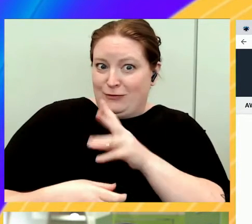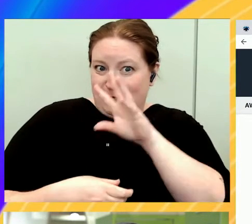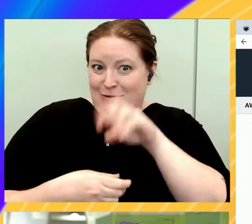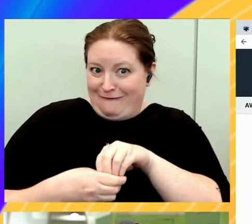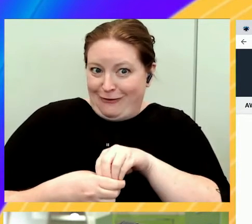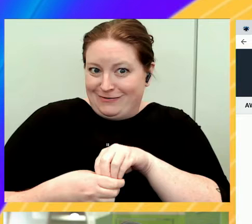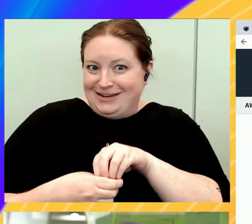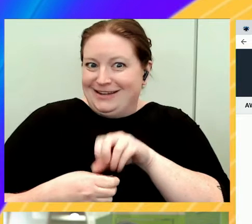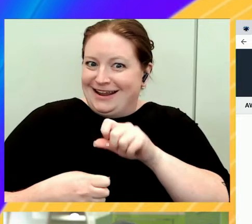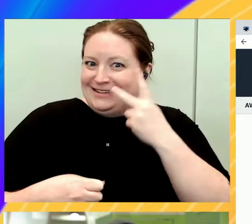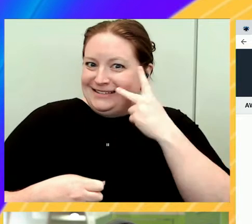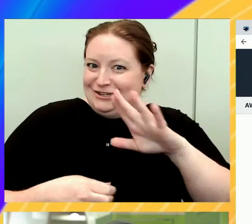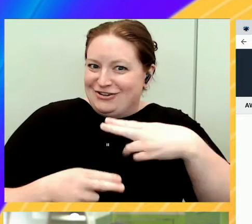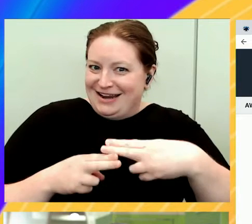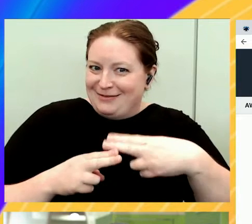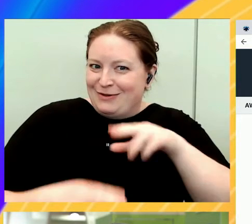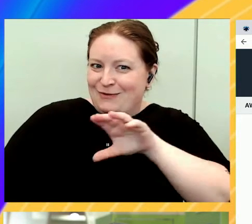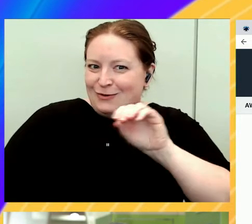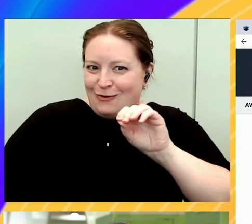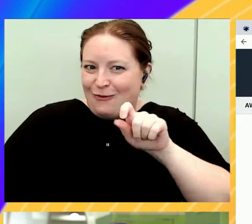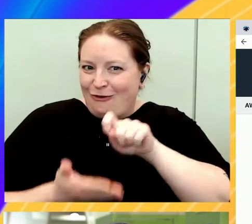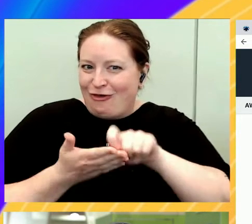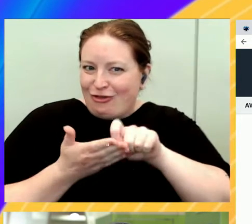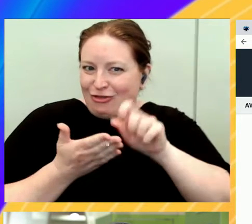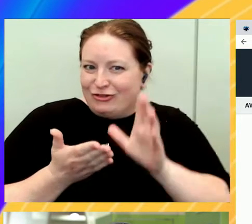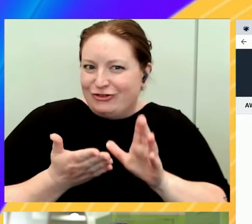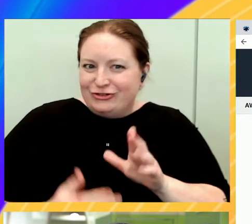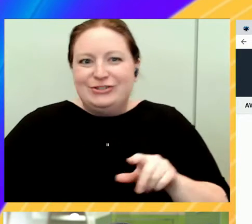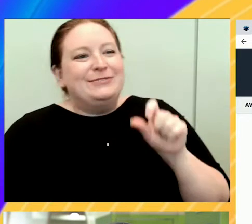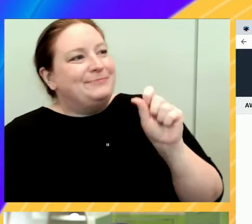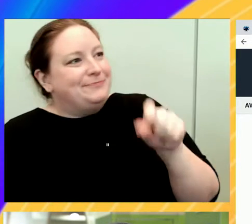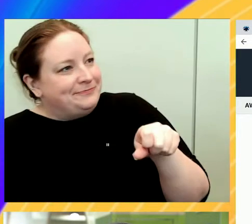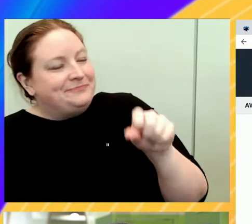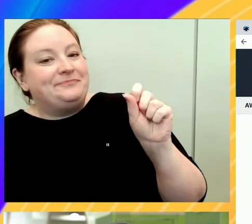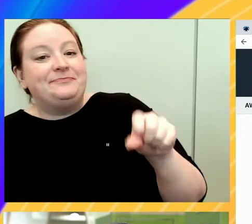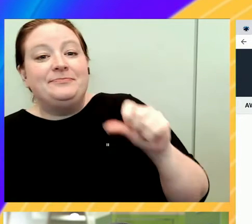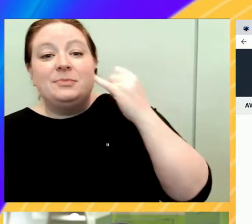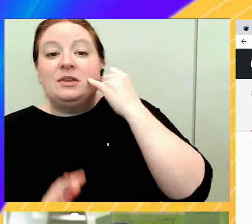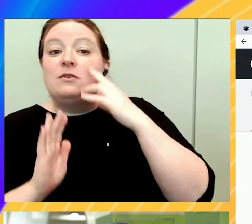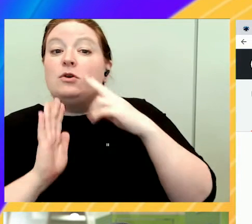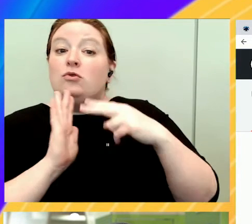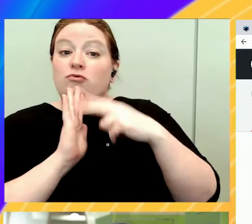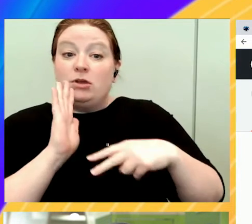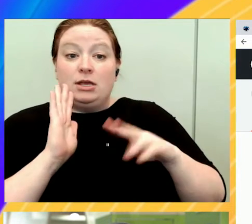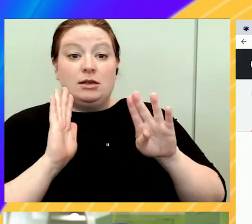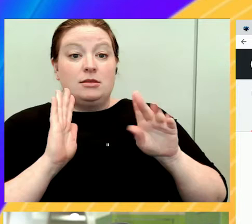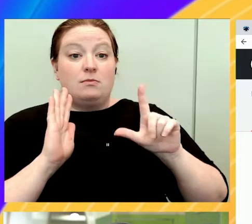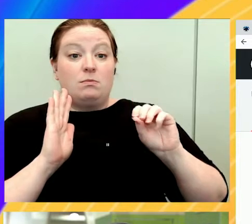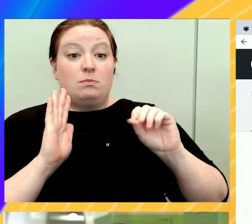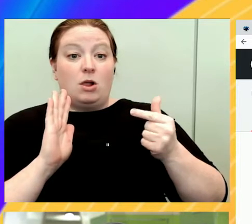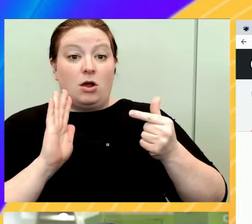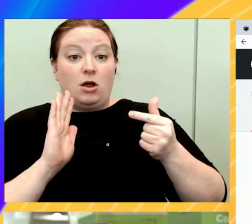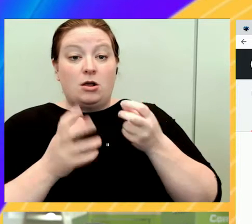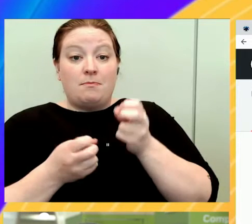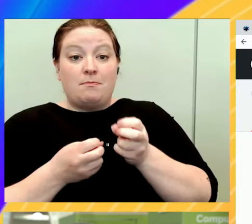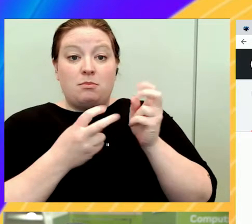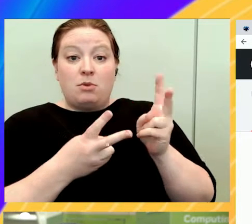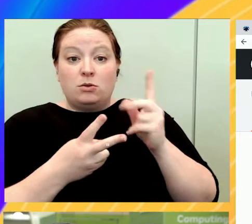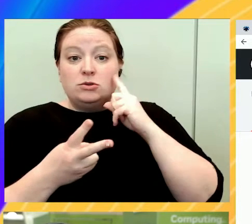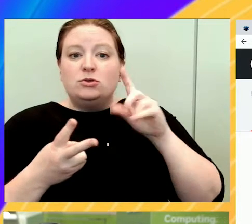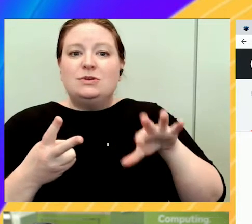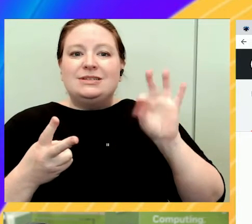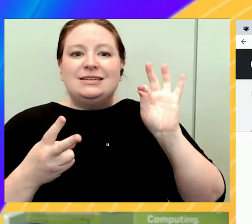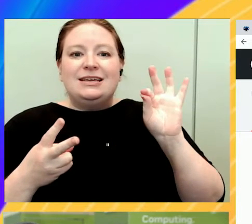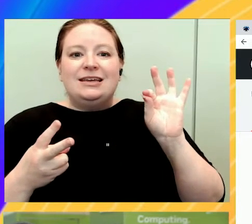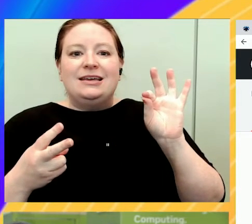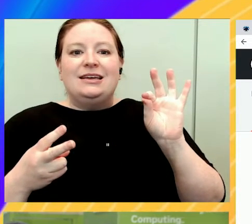Yep. All right. So then, you want to take it away? Sure. And if you read the blog post, you'll find a link to a GitHub repository.